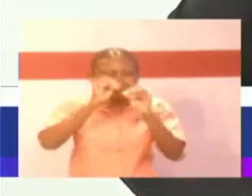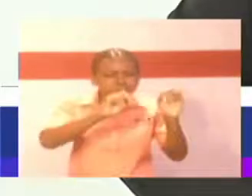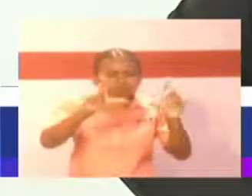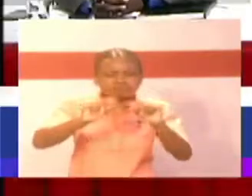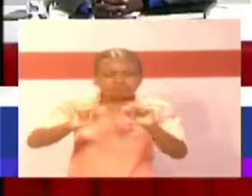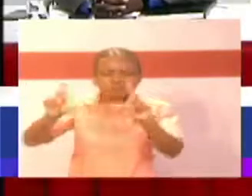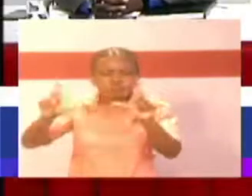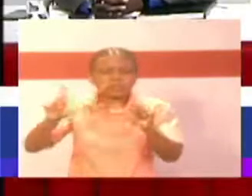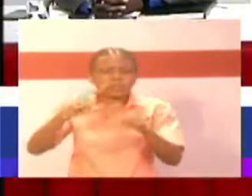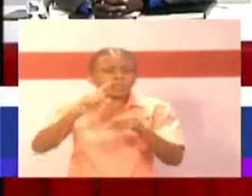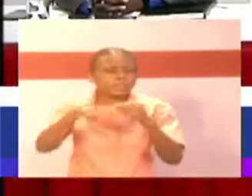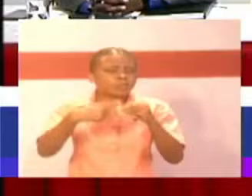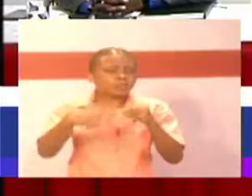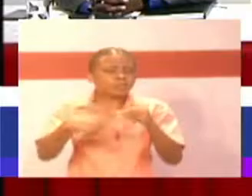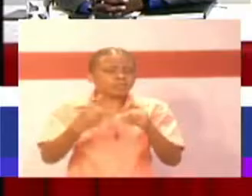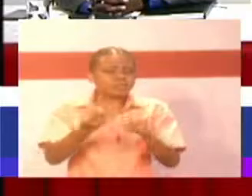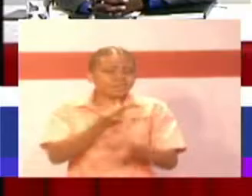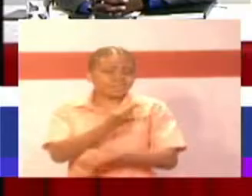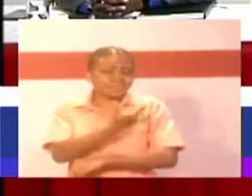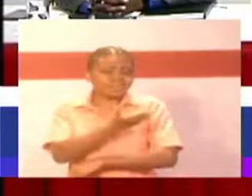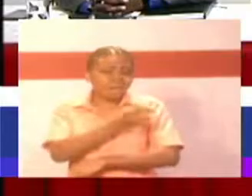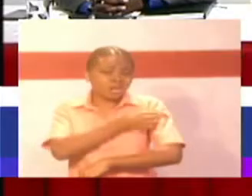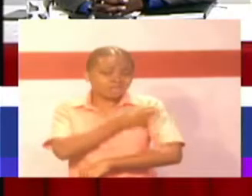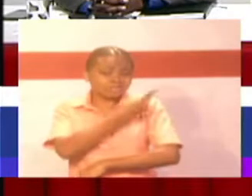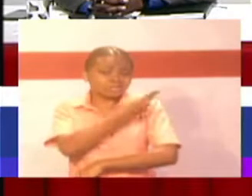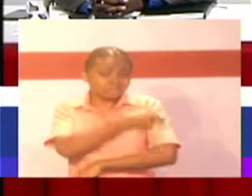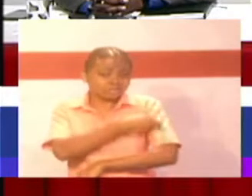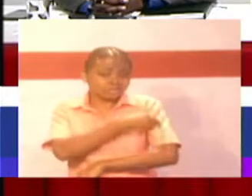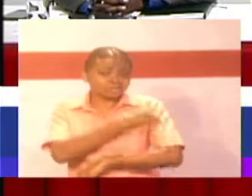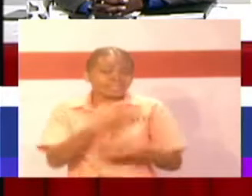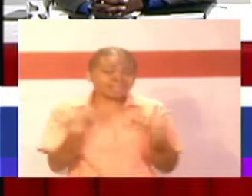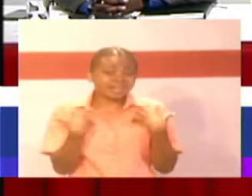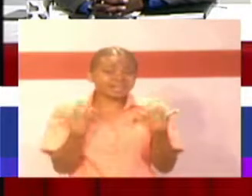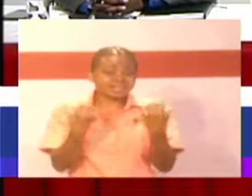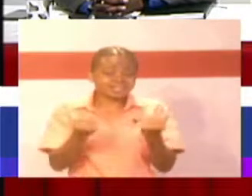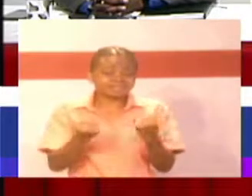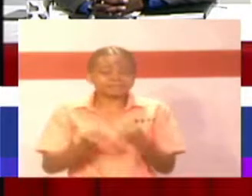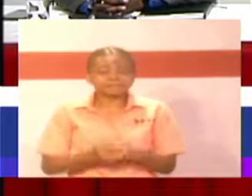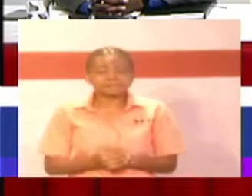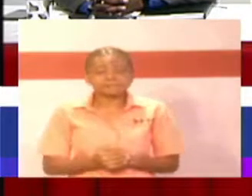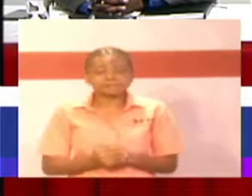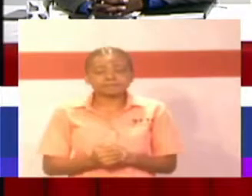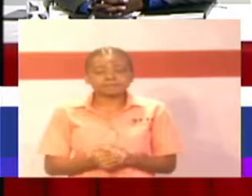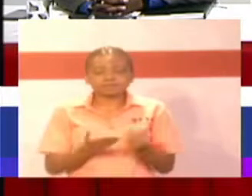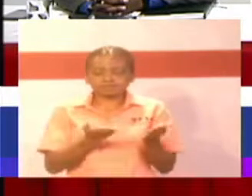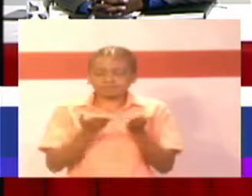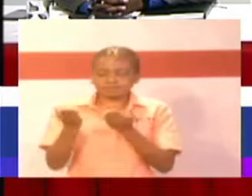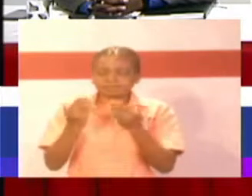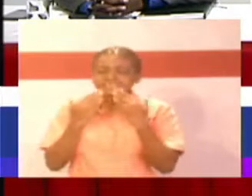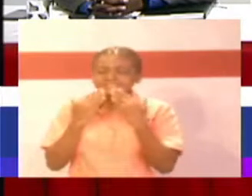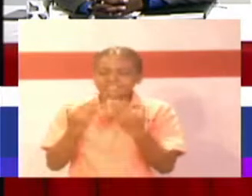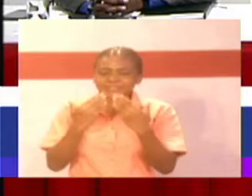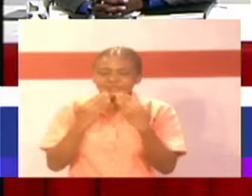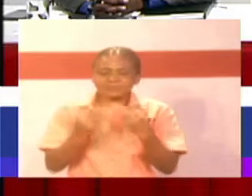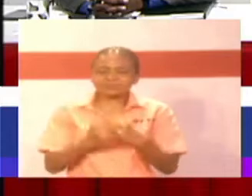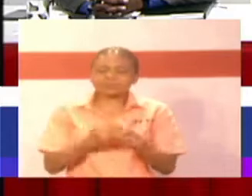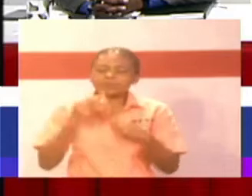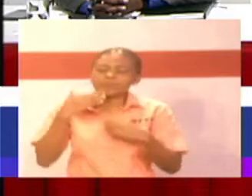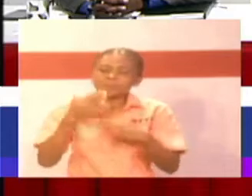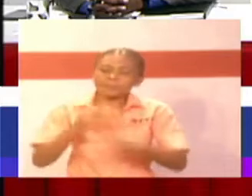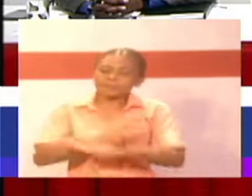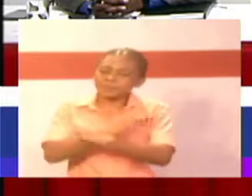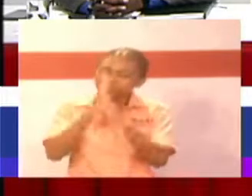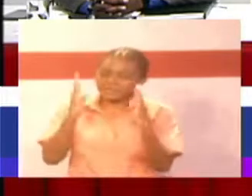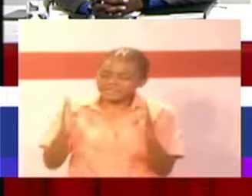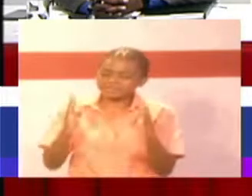healthcare system. Dr. Richards, good morning. Thank you very much, Al. Good morning to my colleagues, Dr.